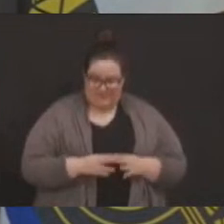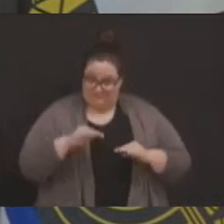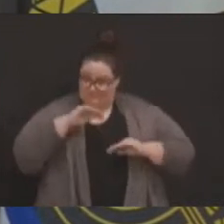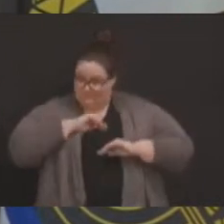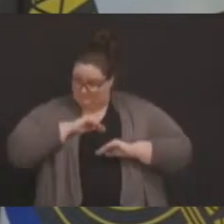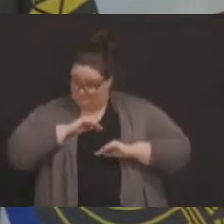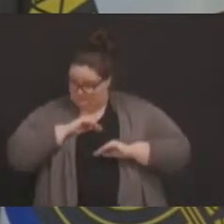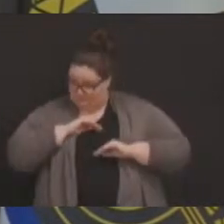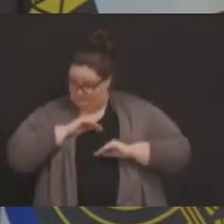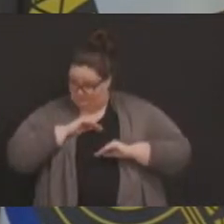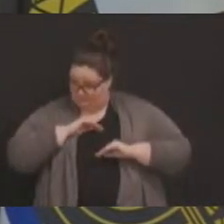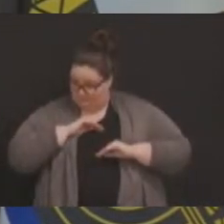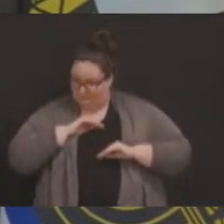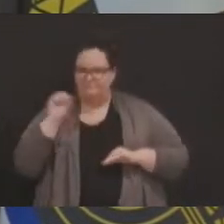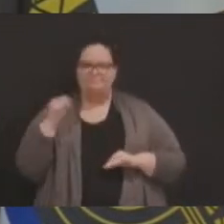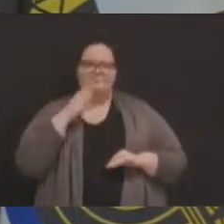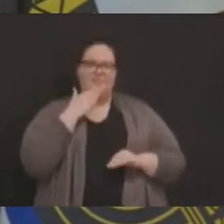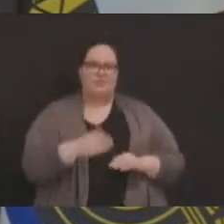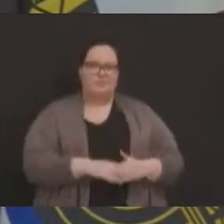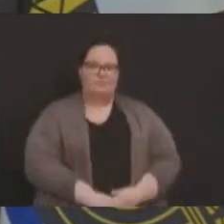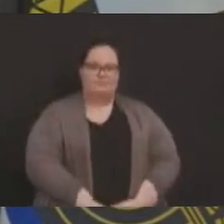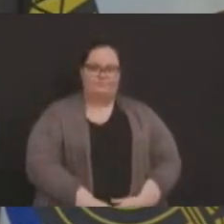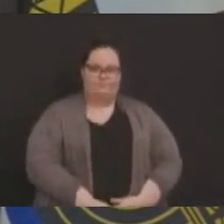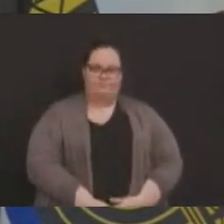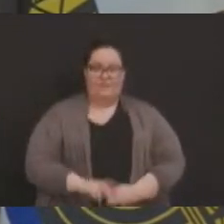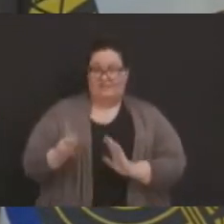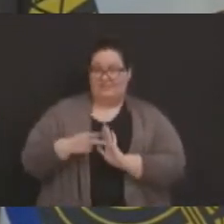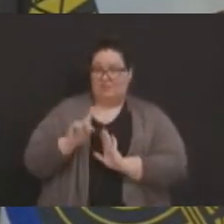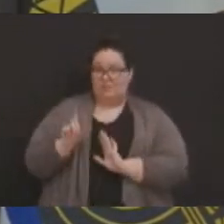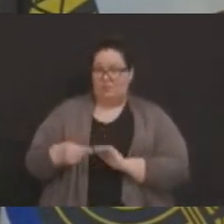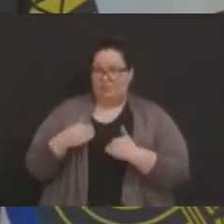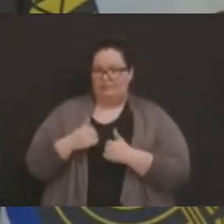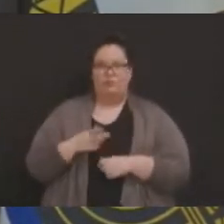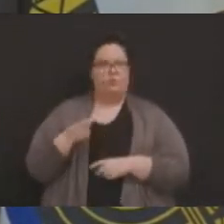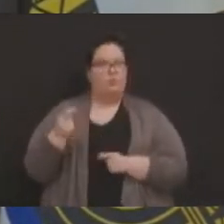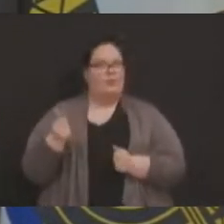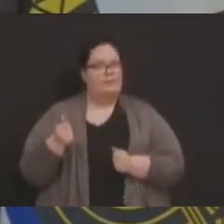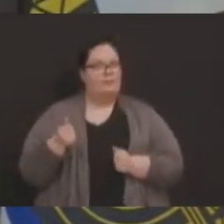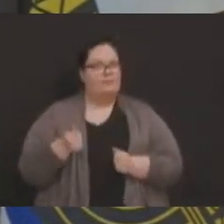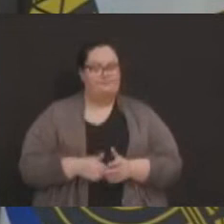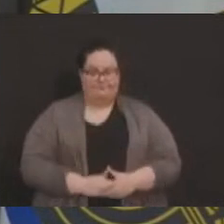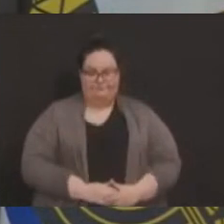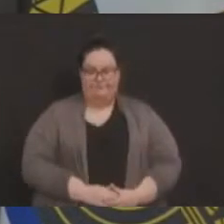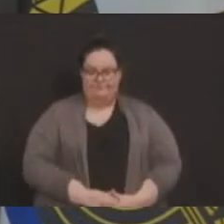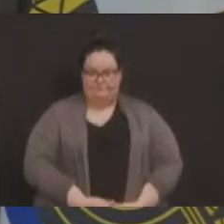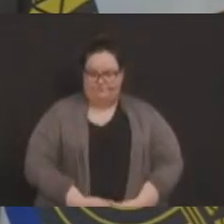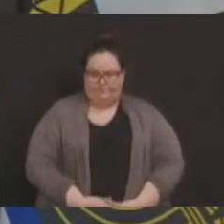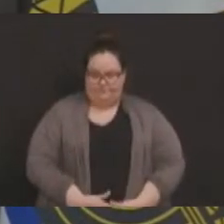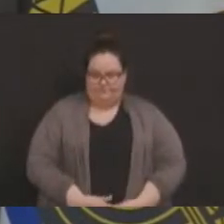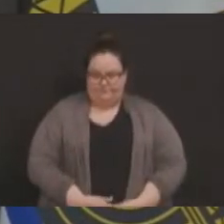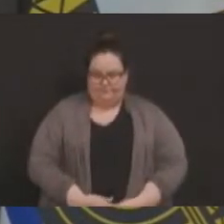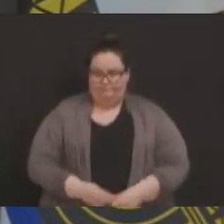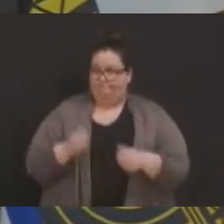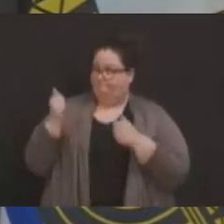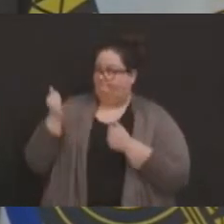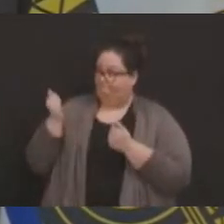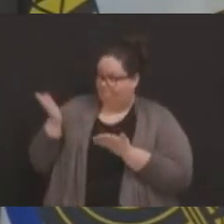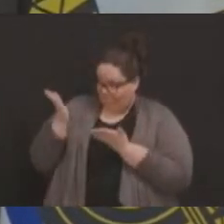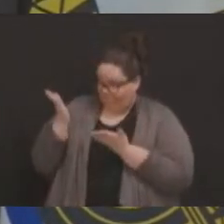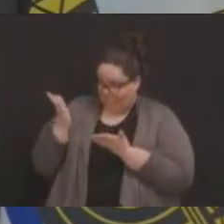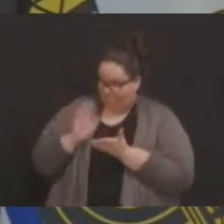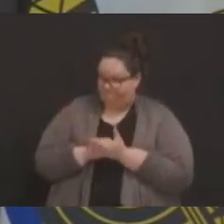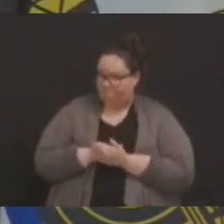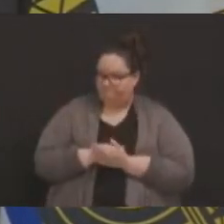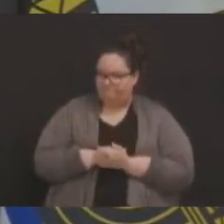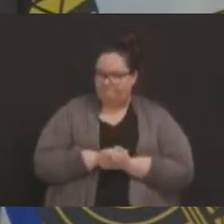Dr. Russell, have you been dealing with people who are refusing to get tested, specifically NADO plant workers, and is getting tested actually